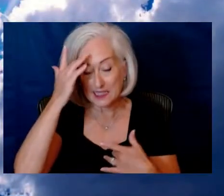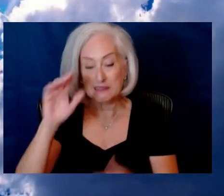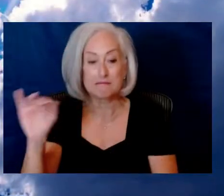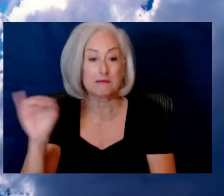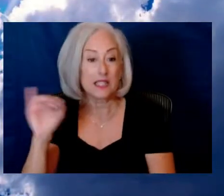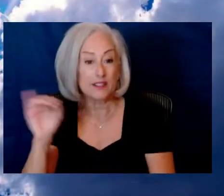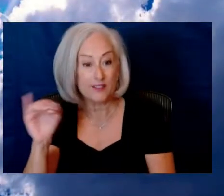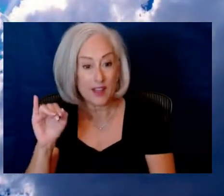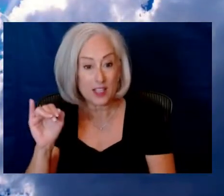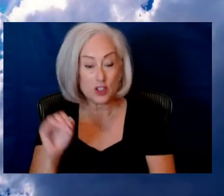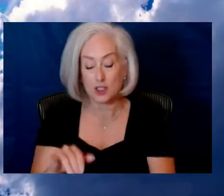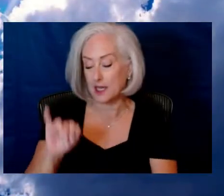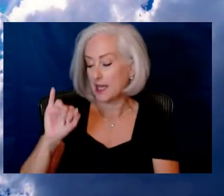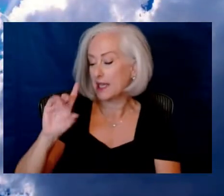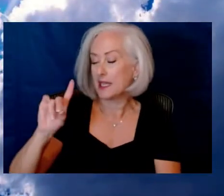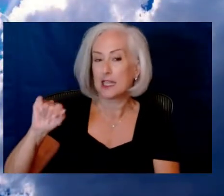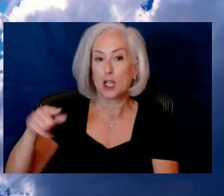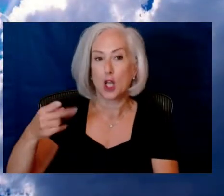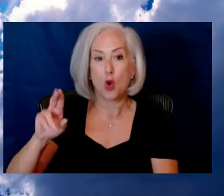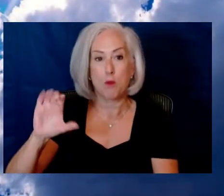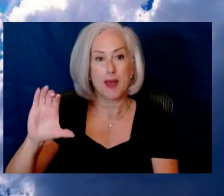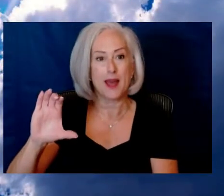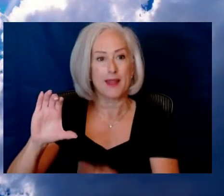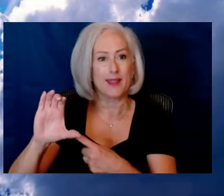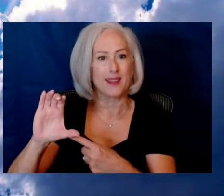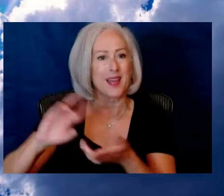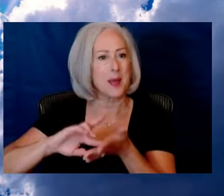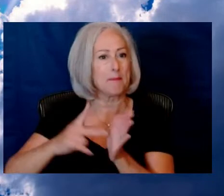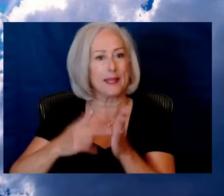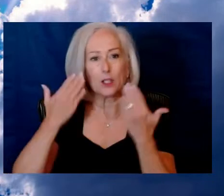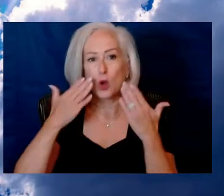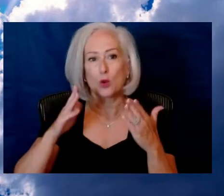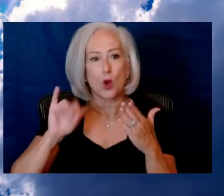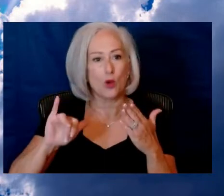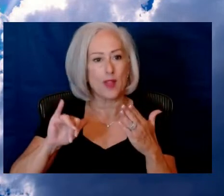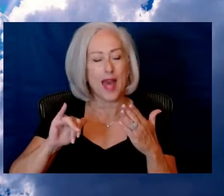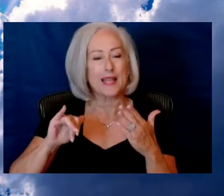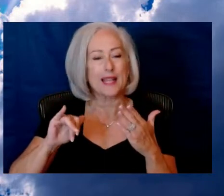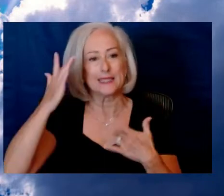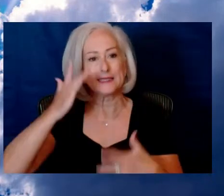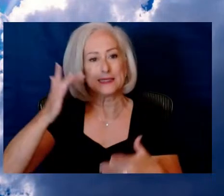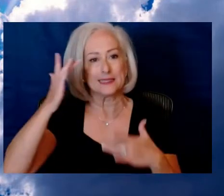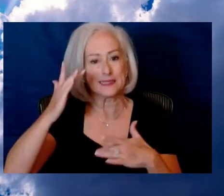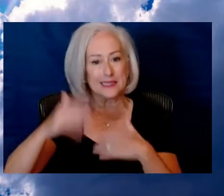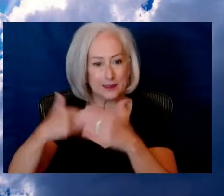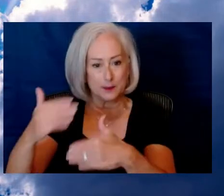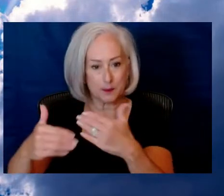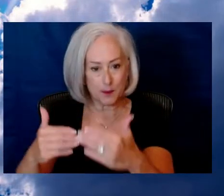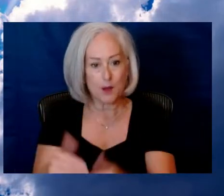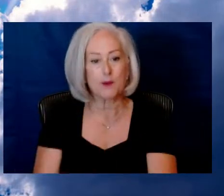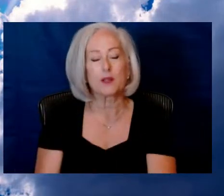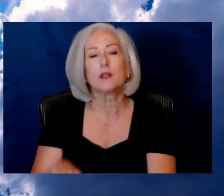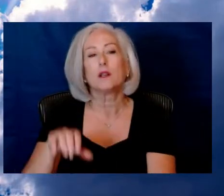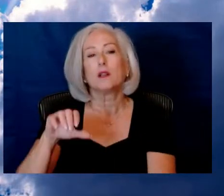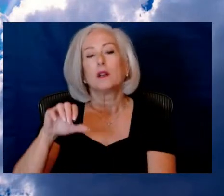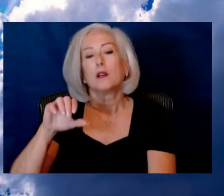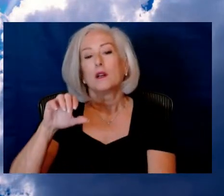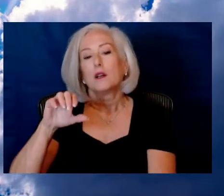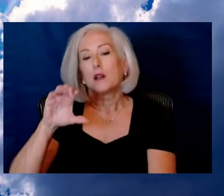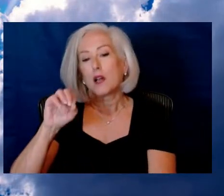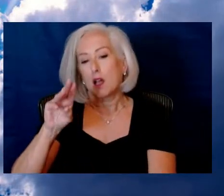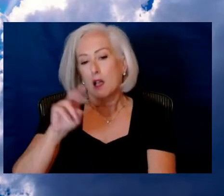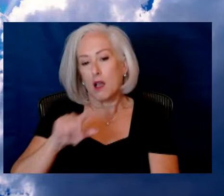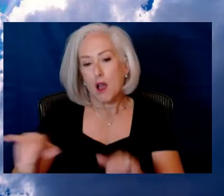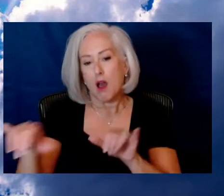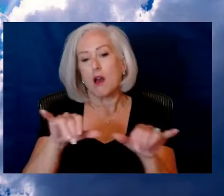don't know what that disease process is, but also malignancies such as cutaneous lymphomas and other common dermatologic diseases